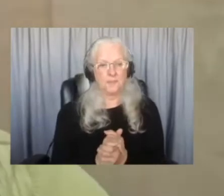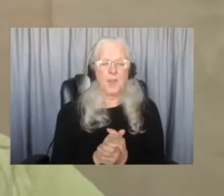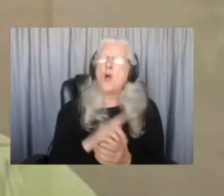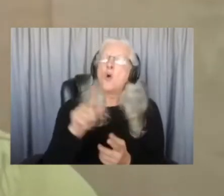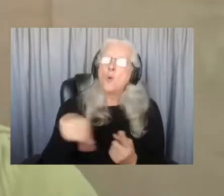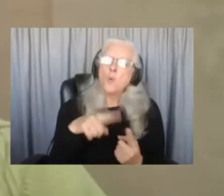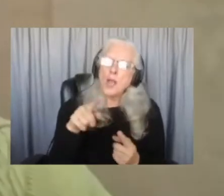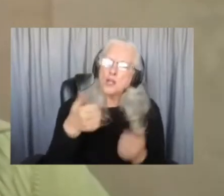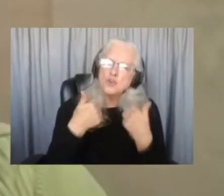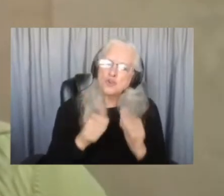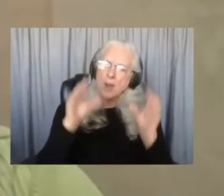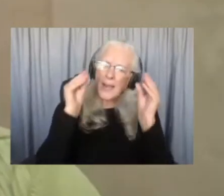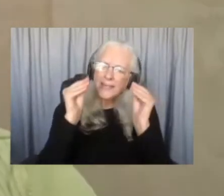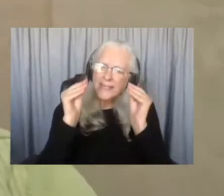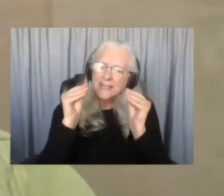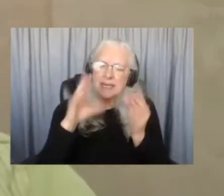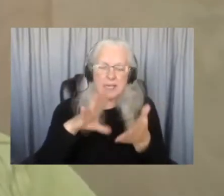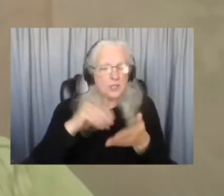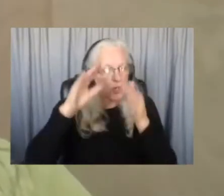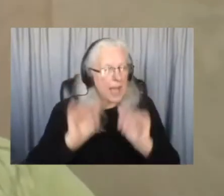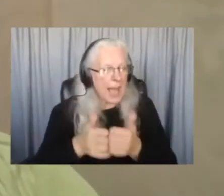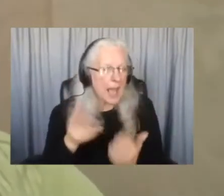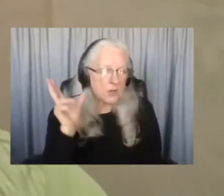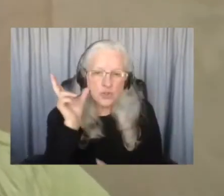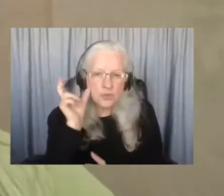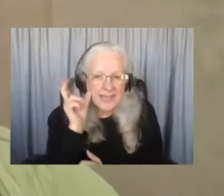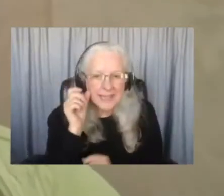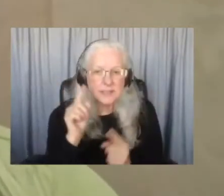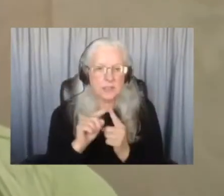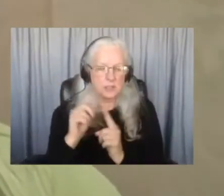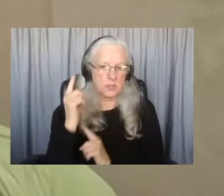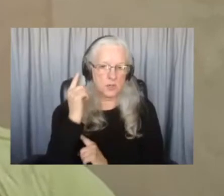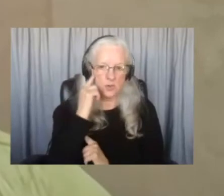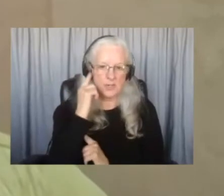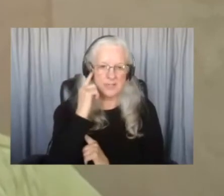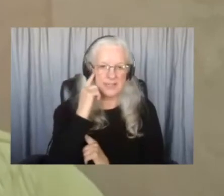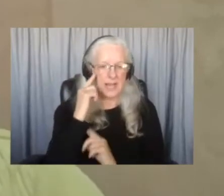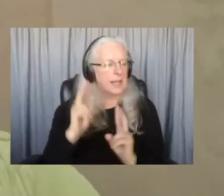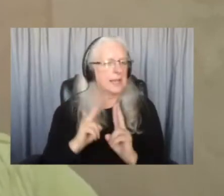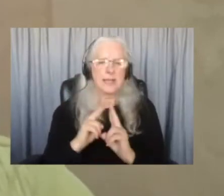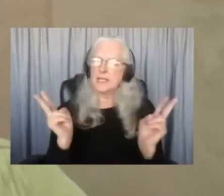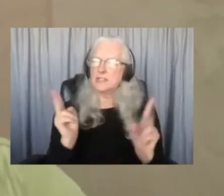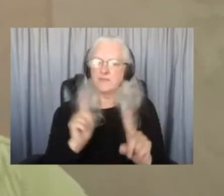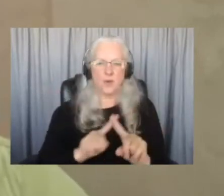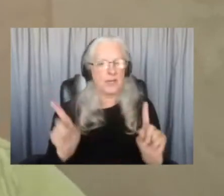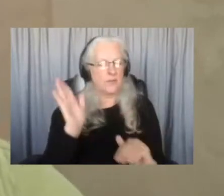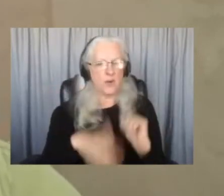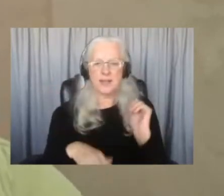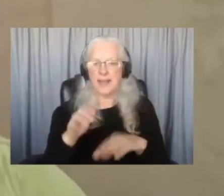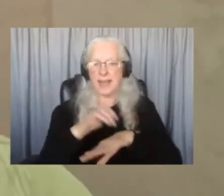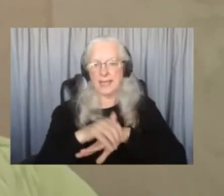to listen to the sounds, very different from English sounds or French